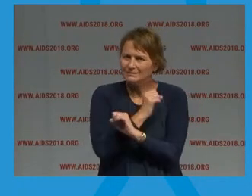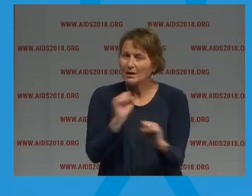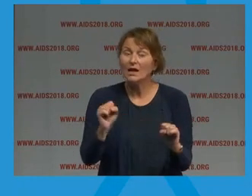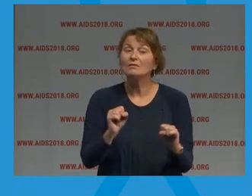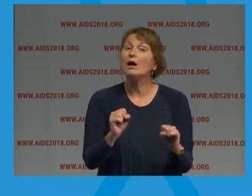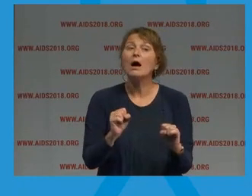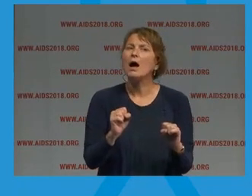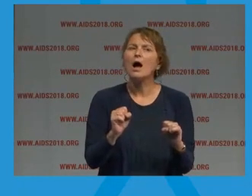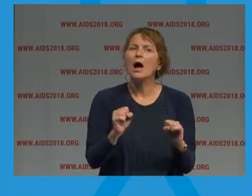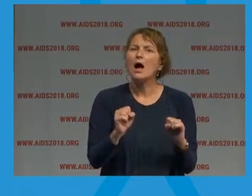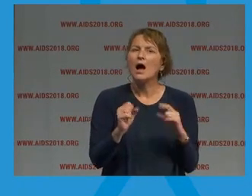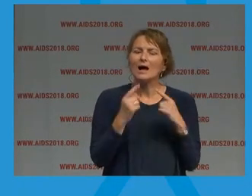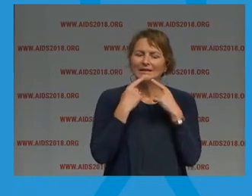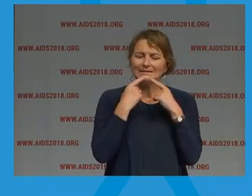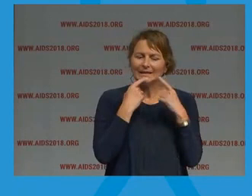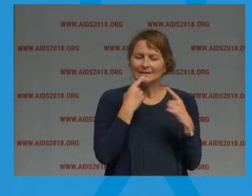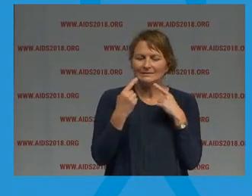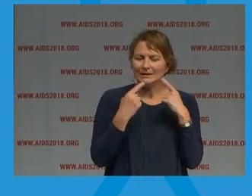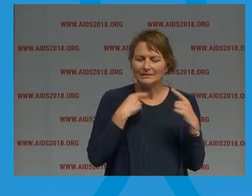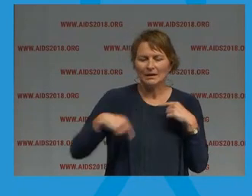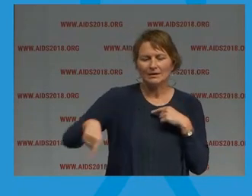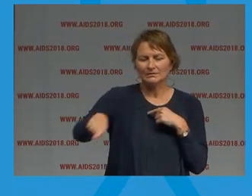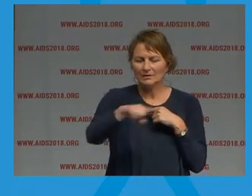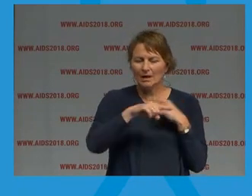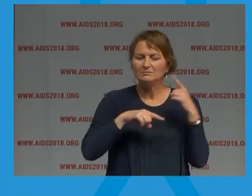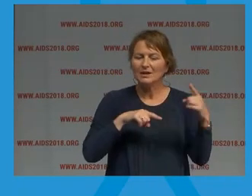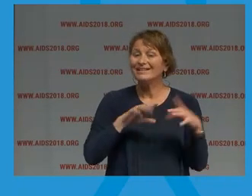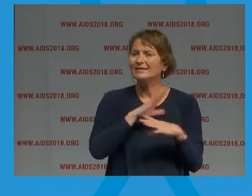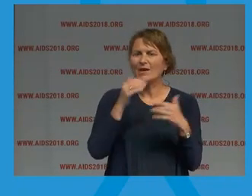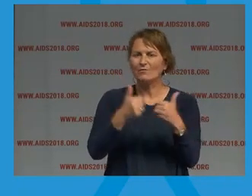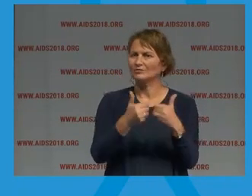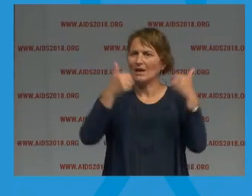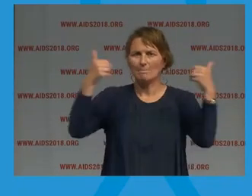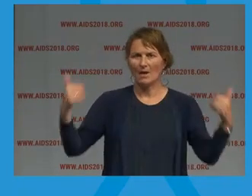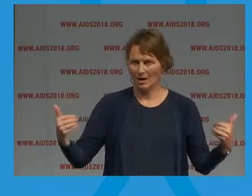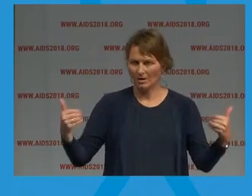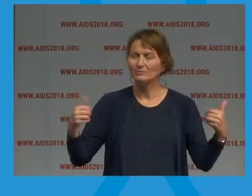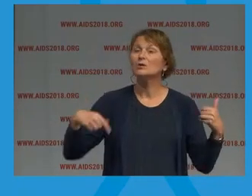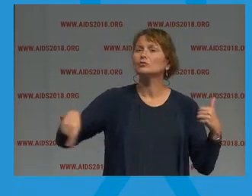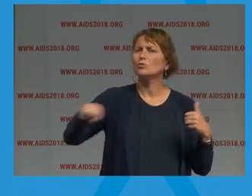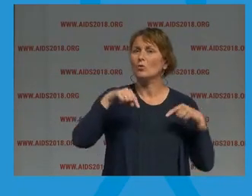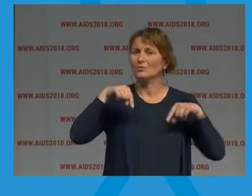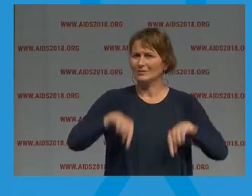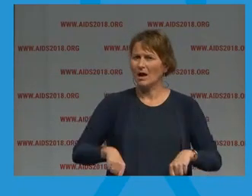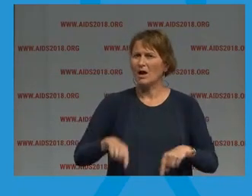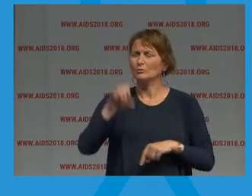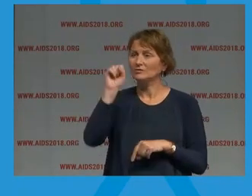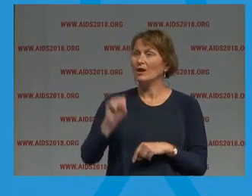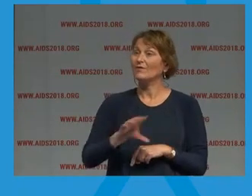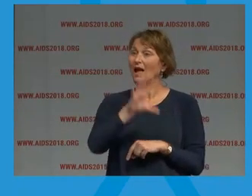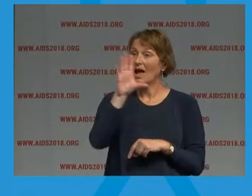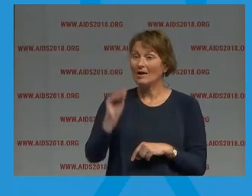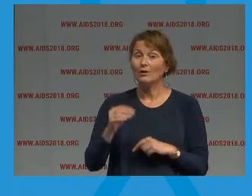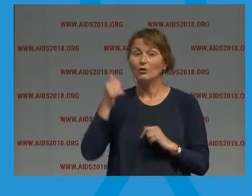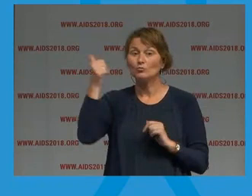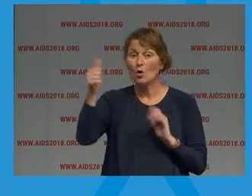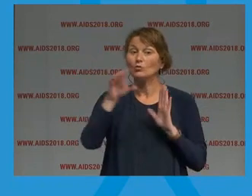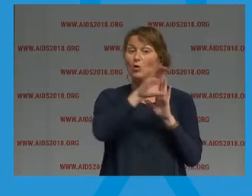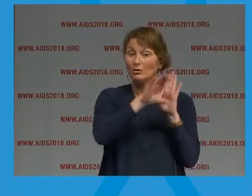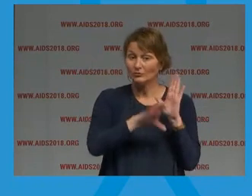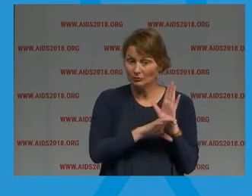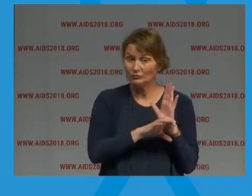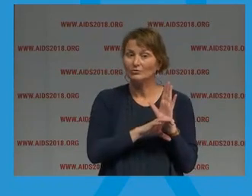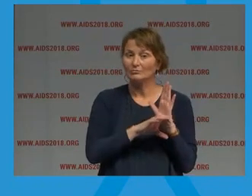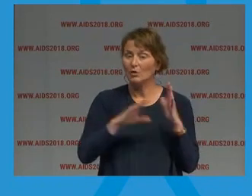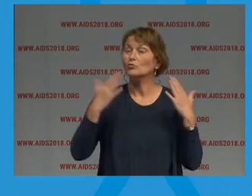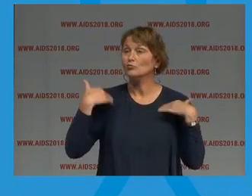never separate under Human Rights Bill of South Africa. We're living in the country of the good constitution, but it's difficult to